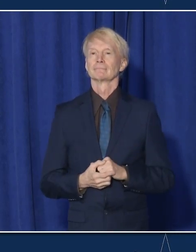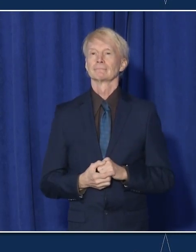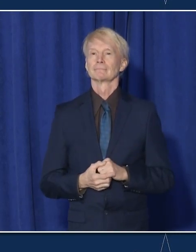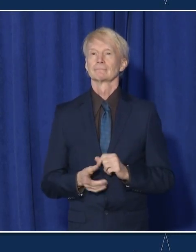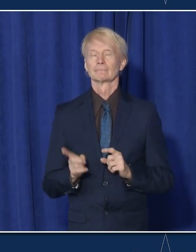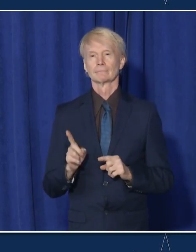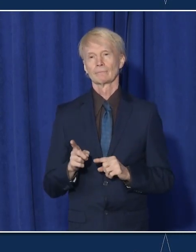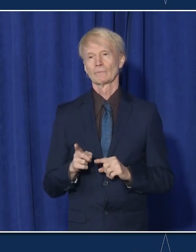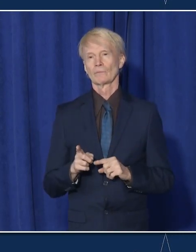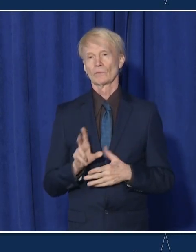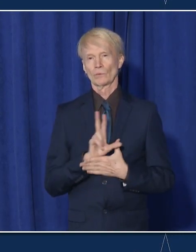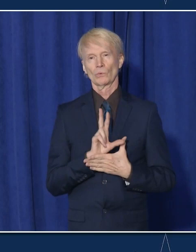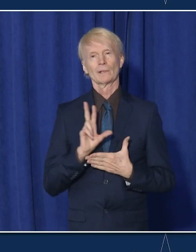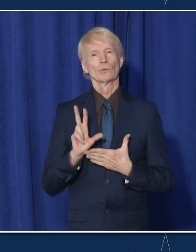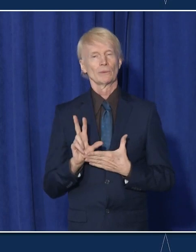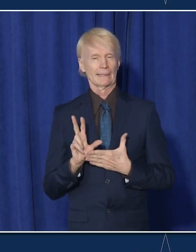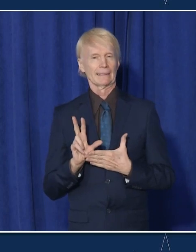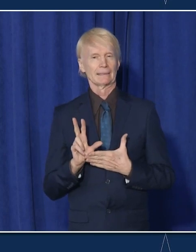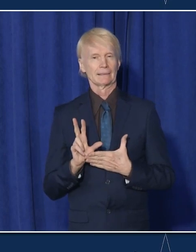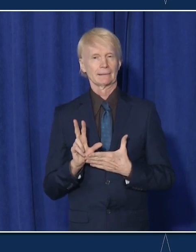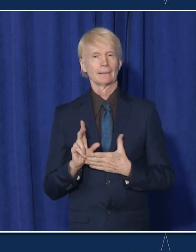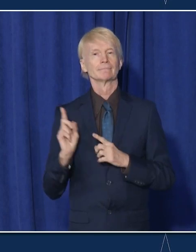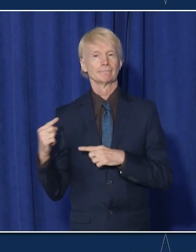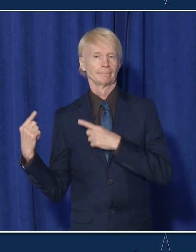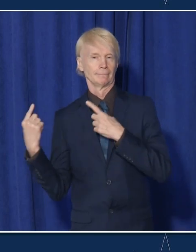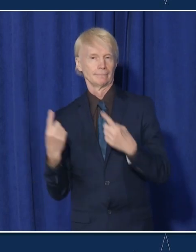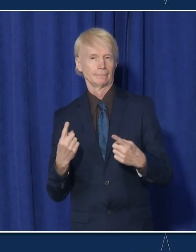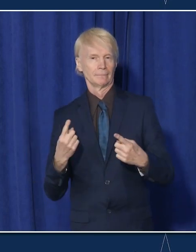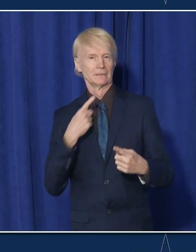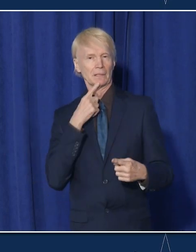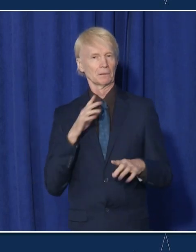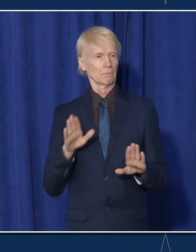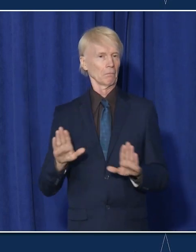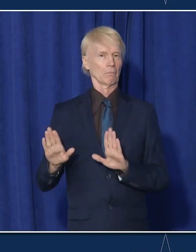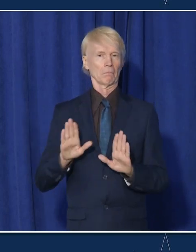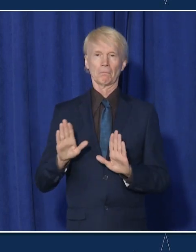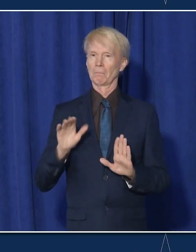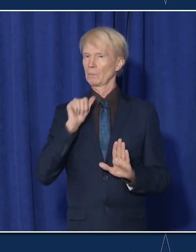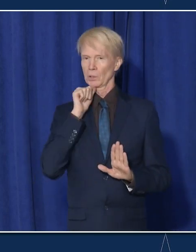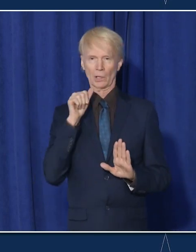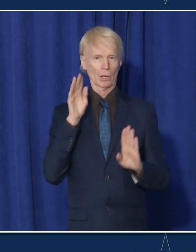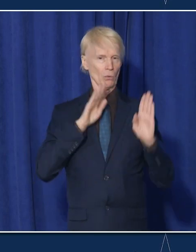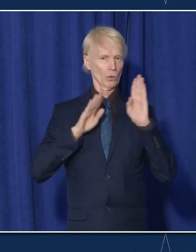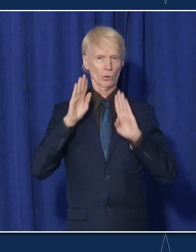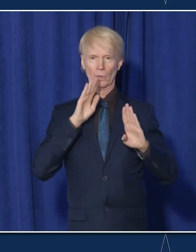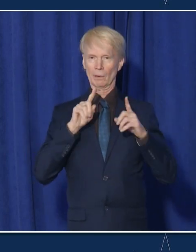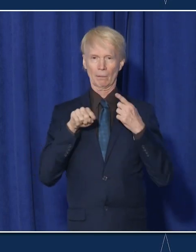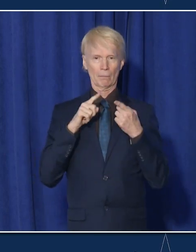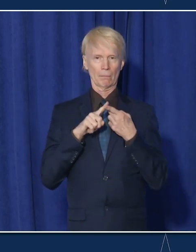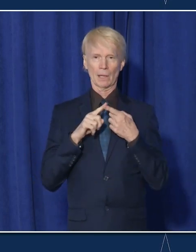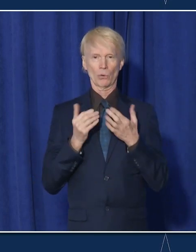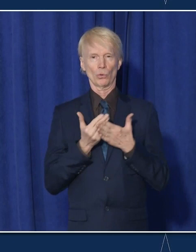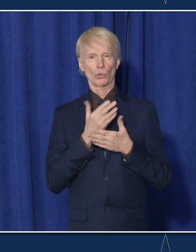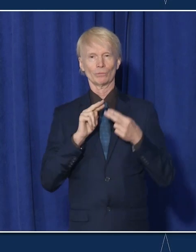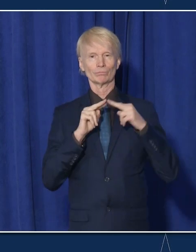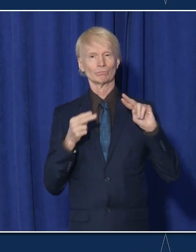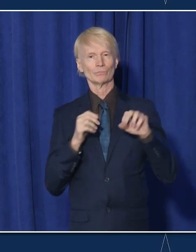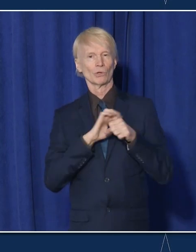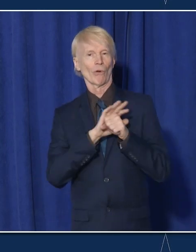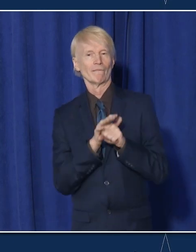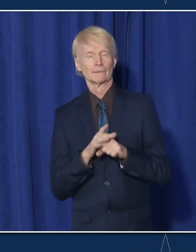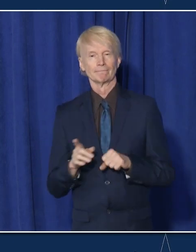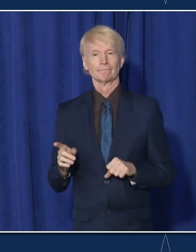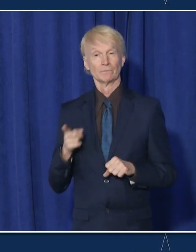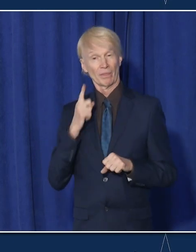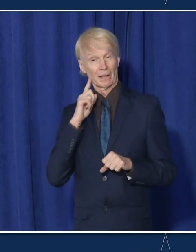It's been about 3 weeks in a row that you've not been really concerned about this new variant. So do we think we're over the hump here? I don't think we're